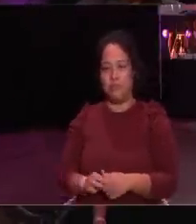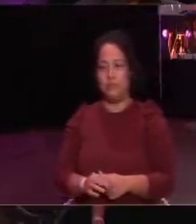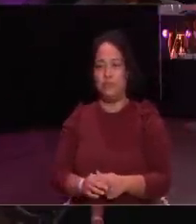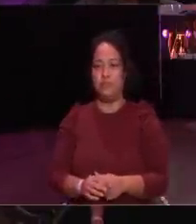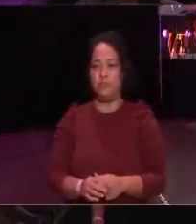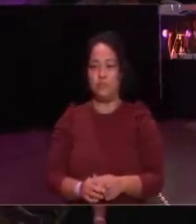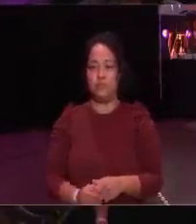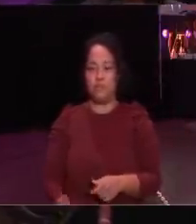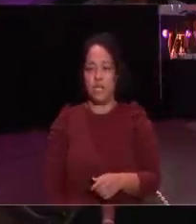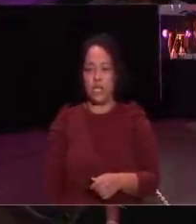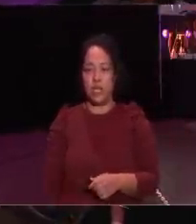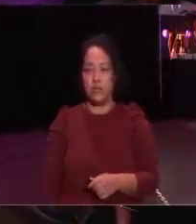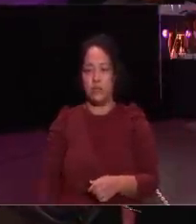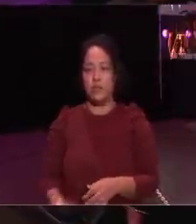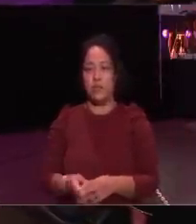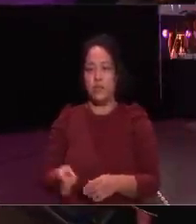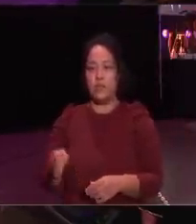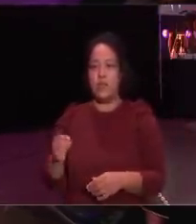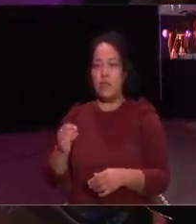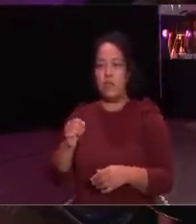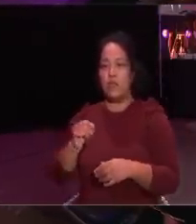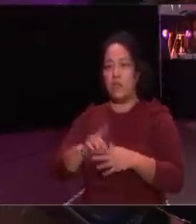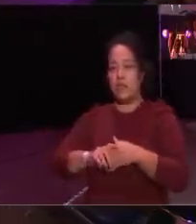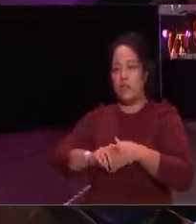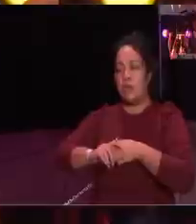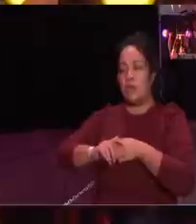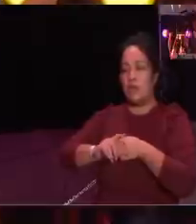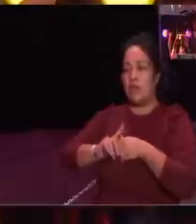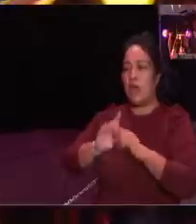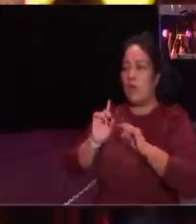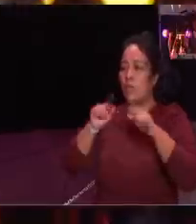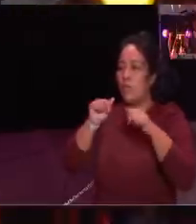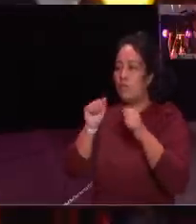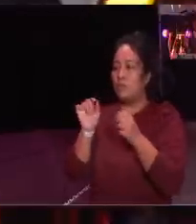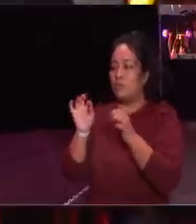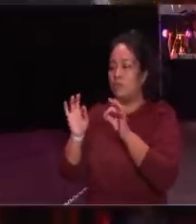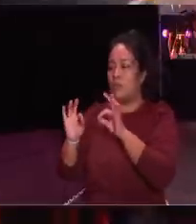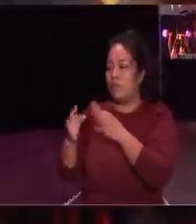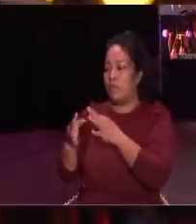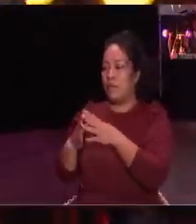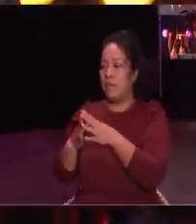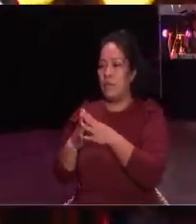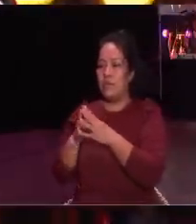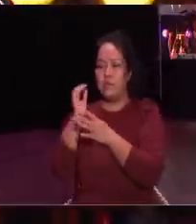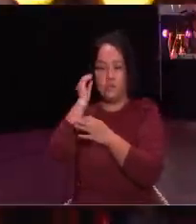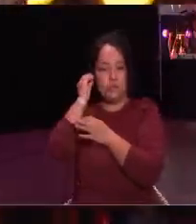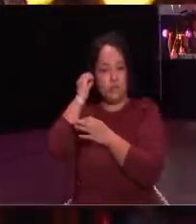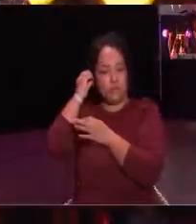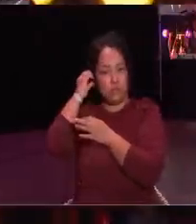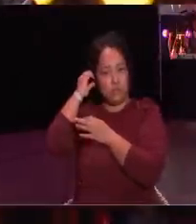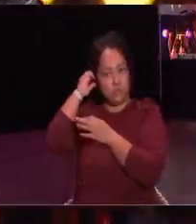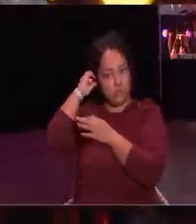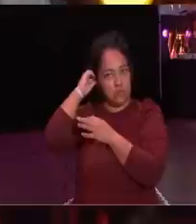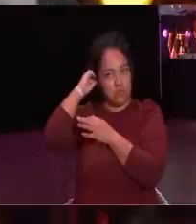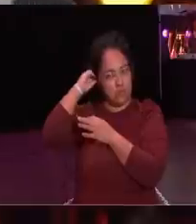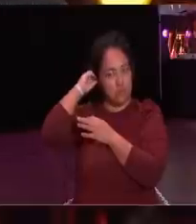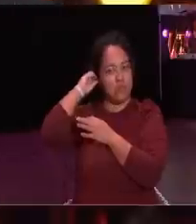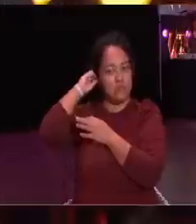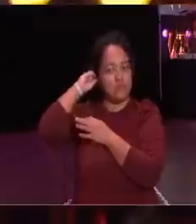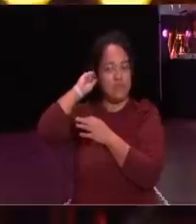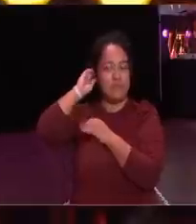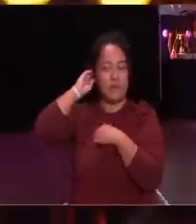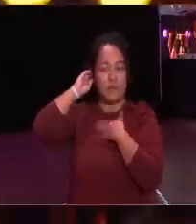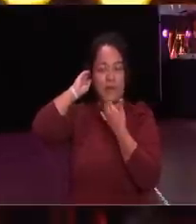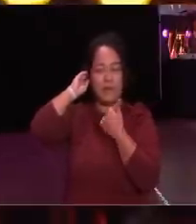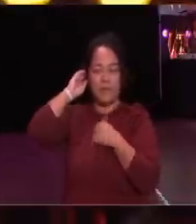Yo fui a consolar una familia. I went to console a family. Y vengo a consolarlos. And I come to console them. Y mientras los